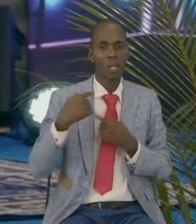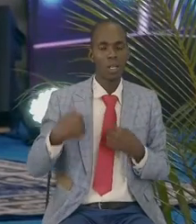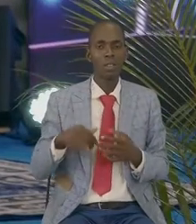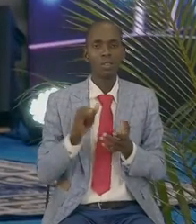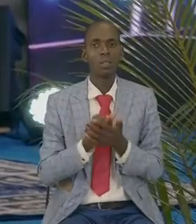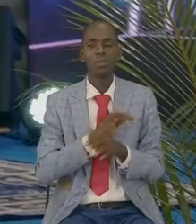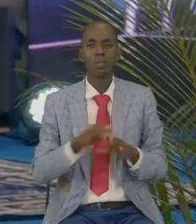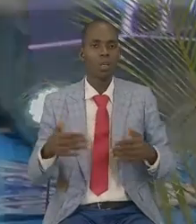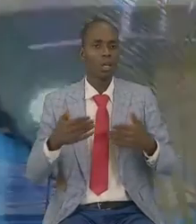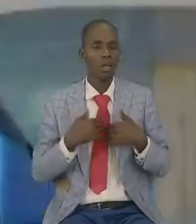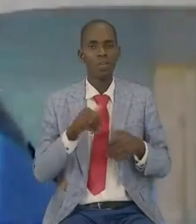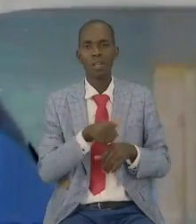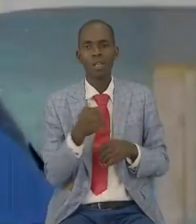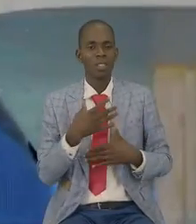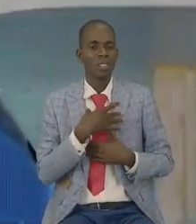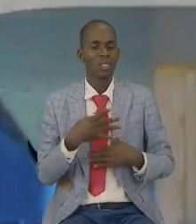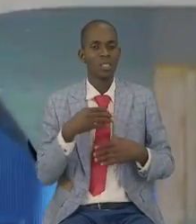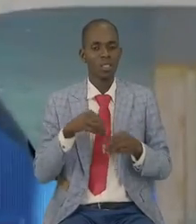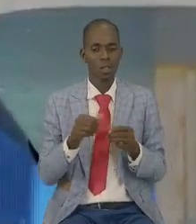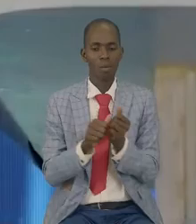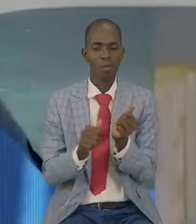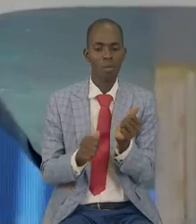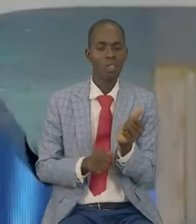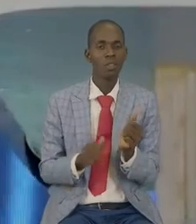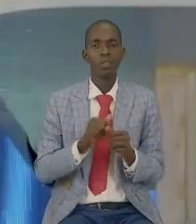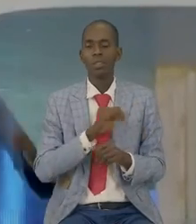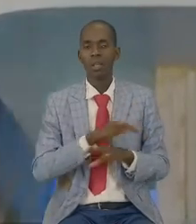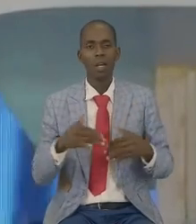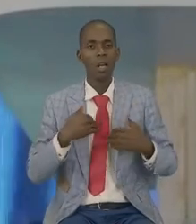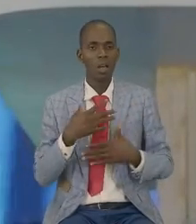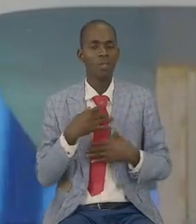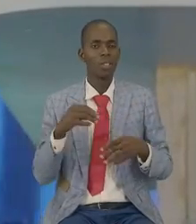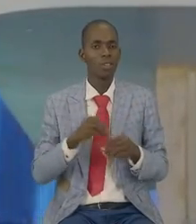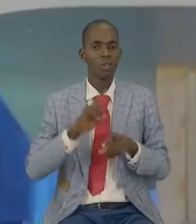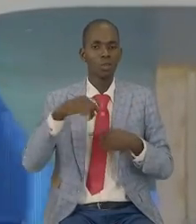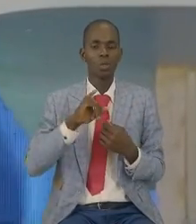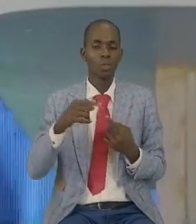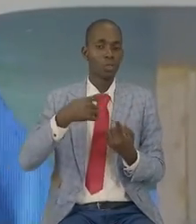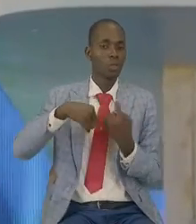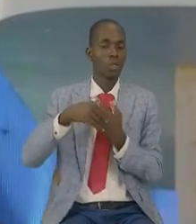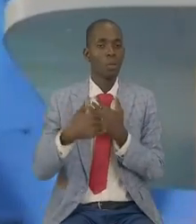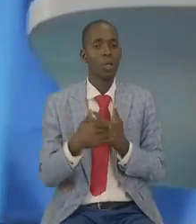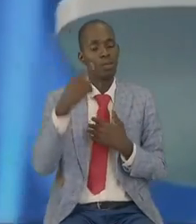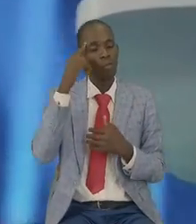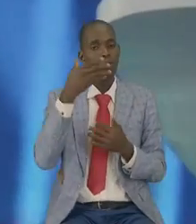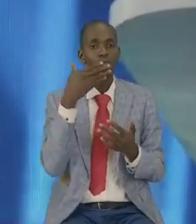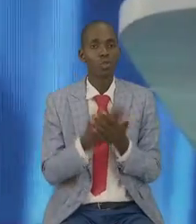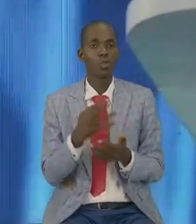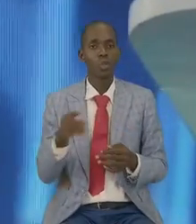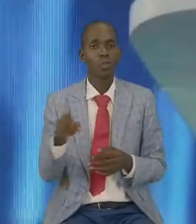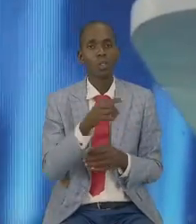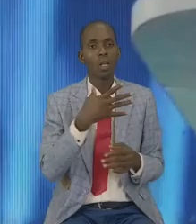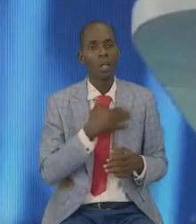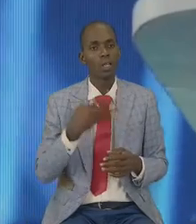have any interest in backsliding, any interest in turning back, for the good of them and of